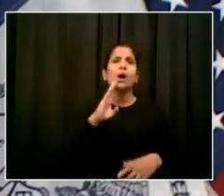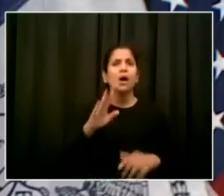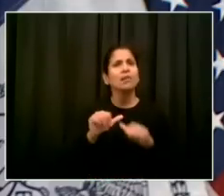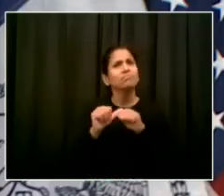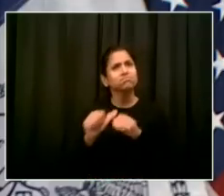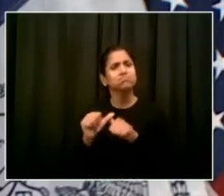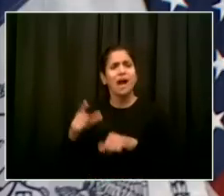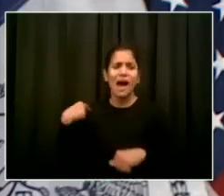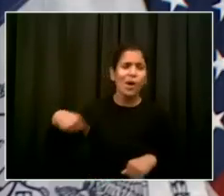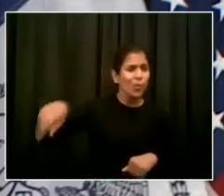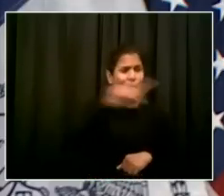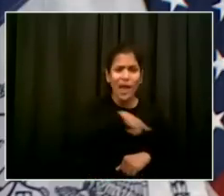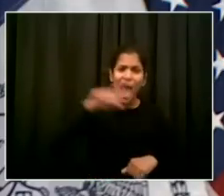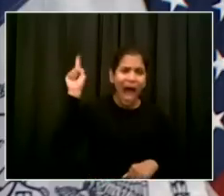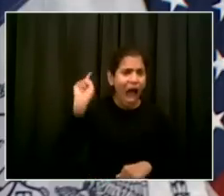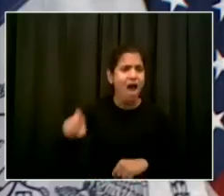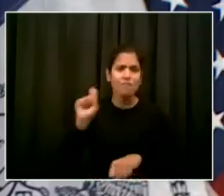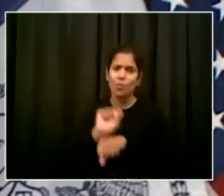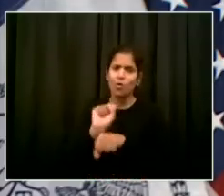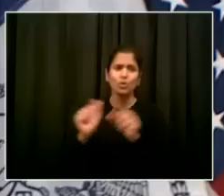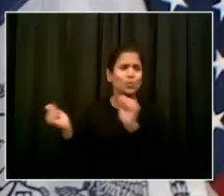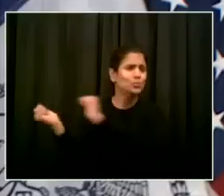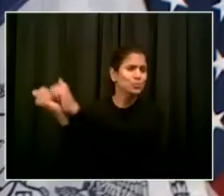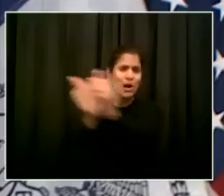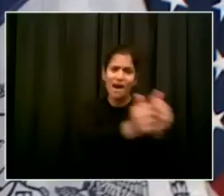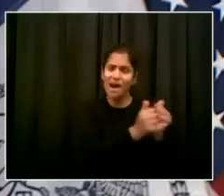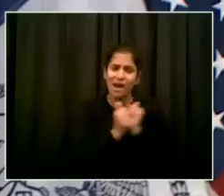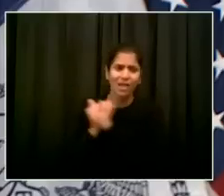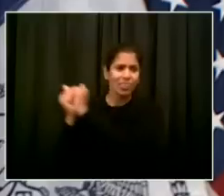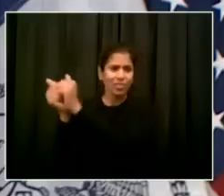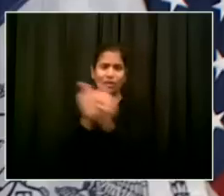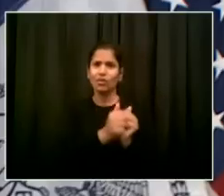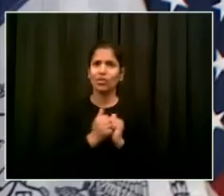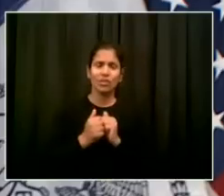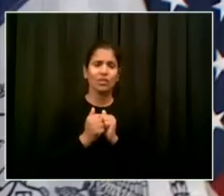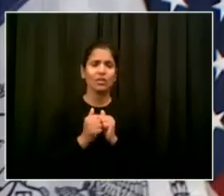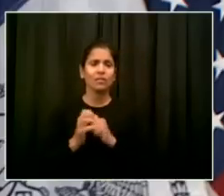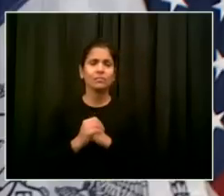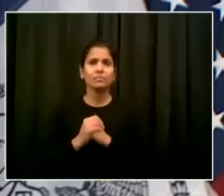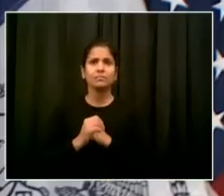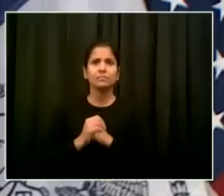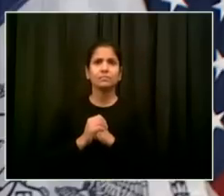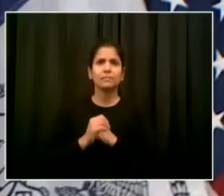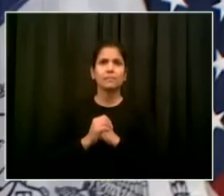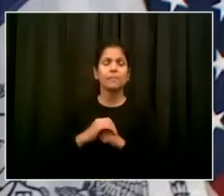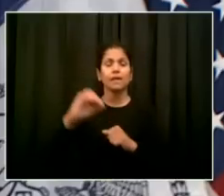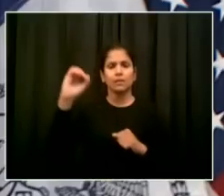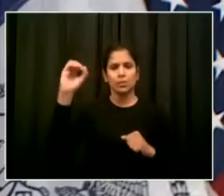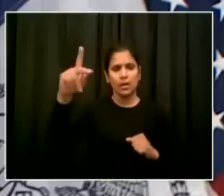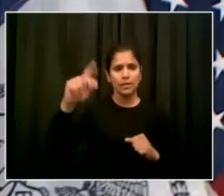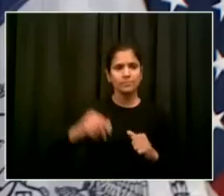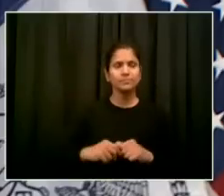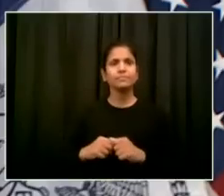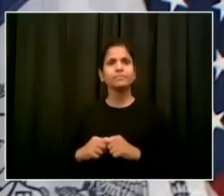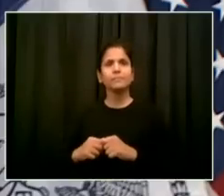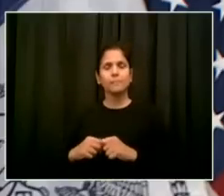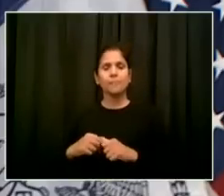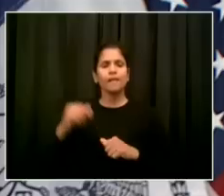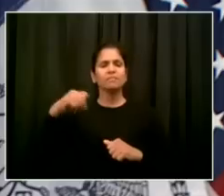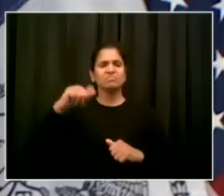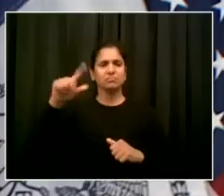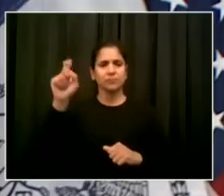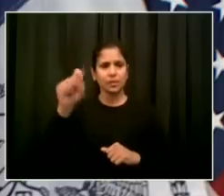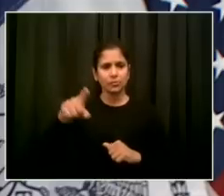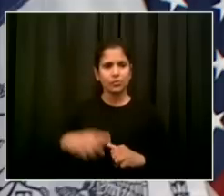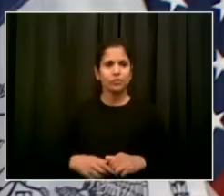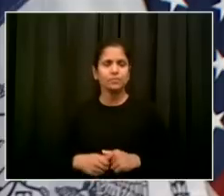The second question isn't related to the first, but on more than one occasion during these press conferences,